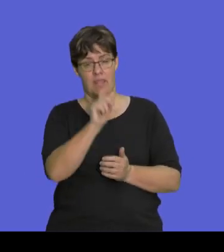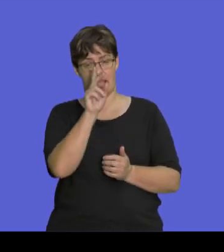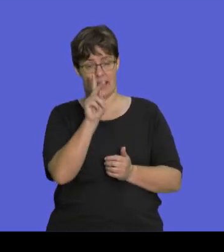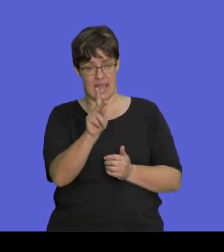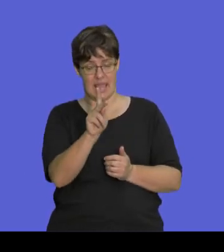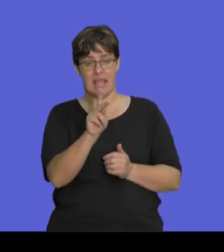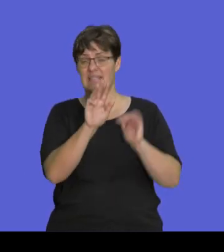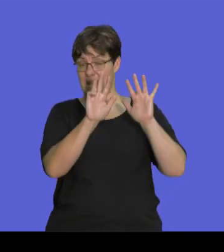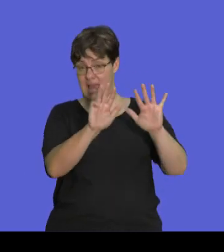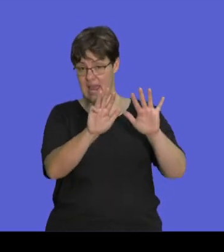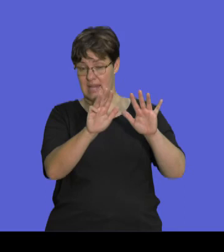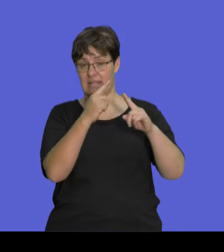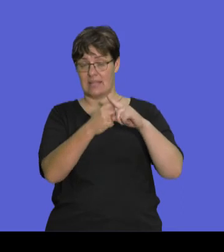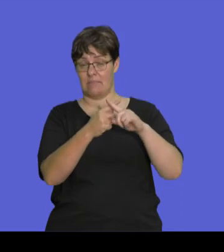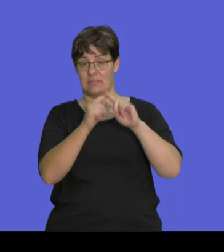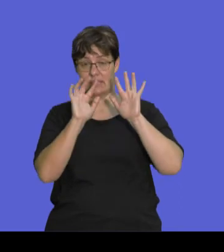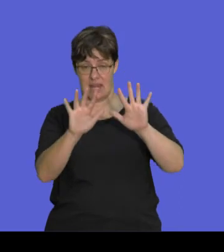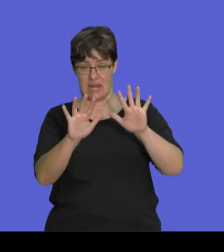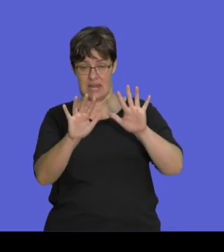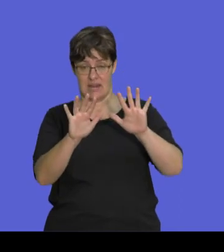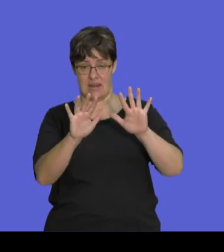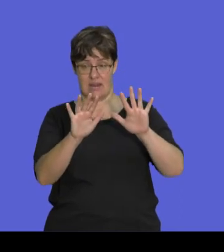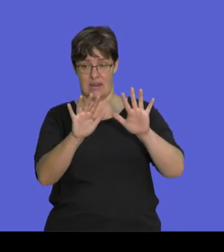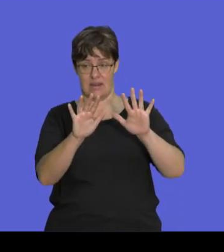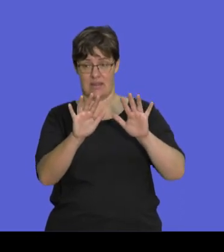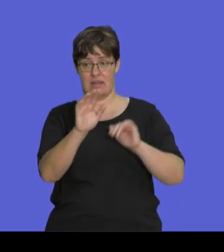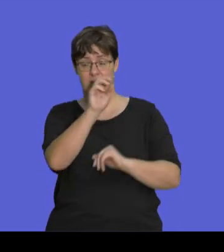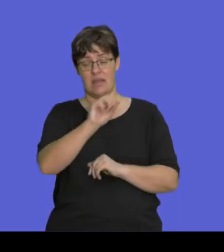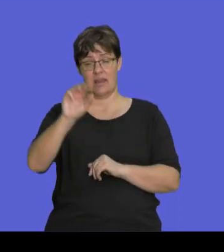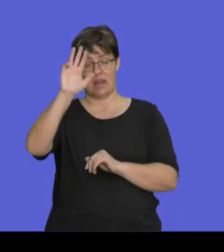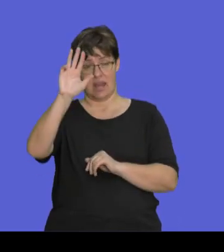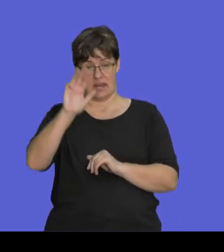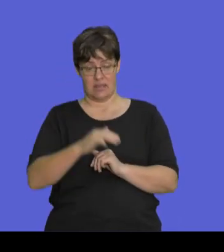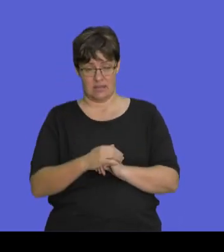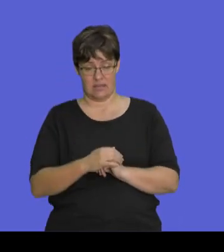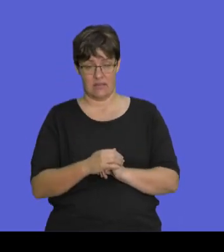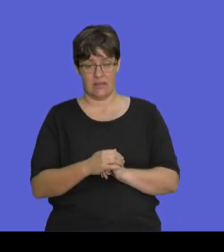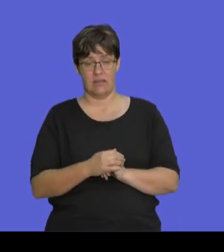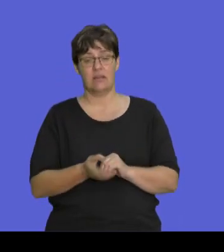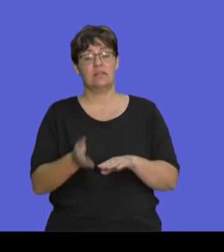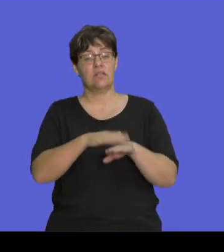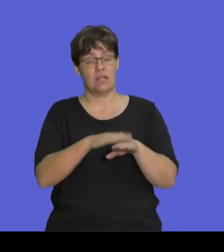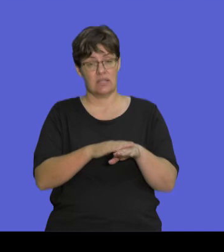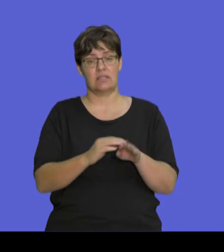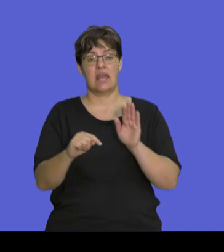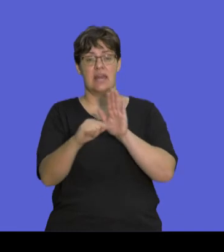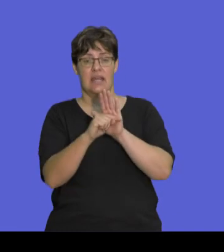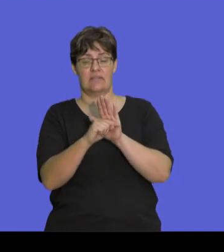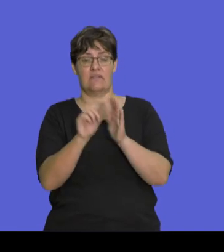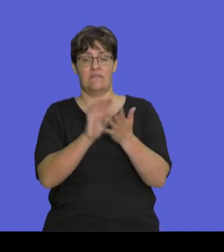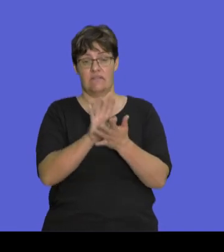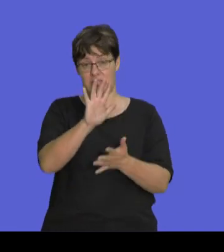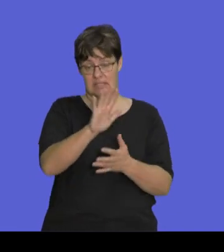K, which is 9 times 10 exponent 9. Okay, the magnitude of charge is negative